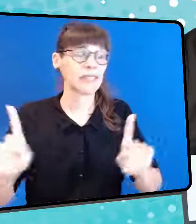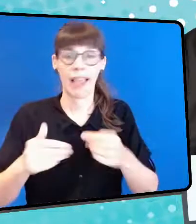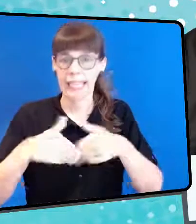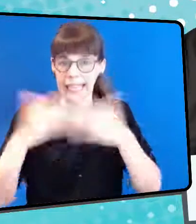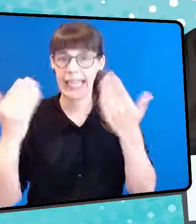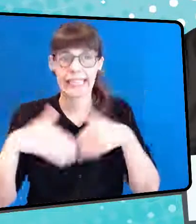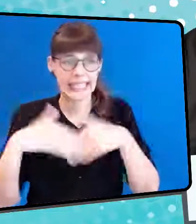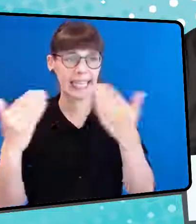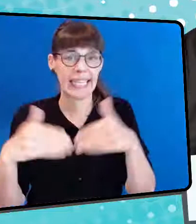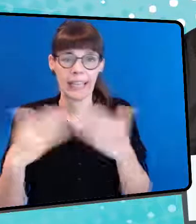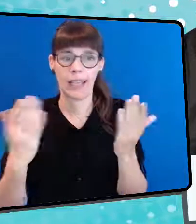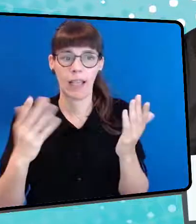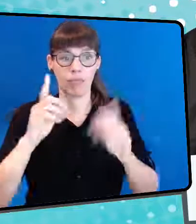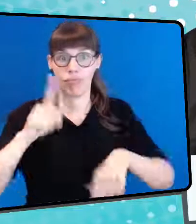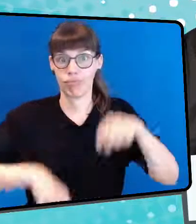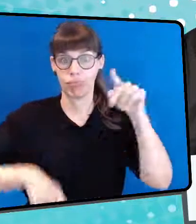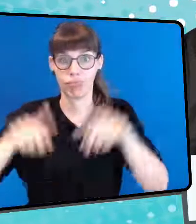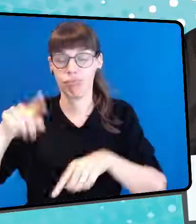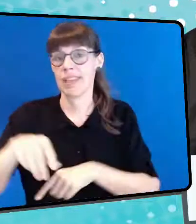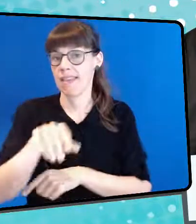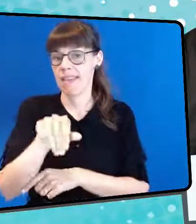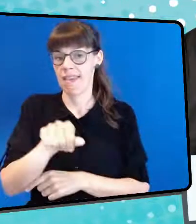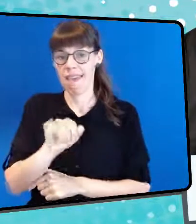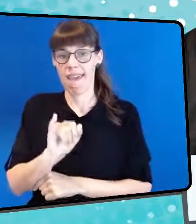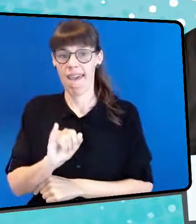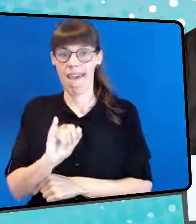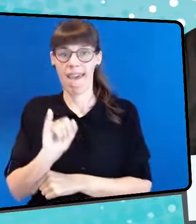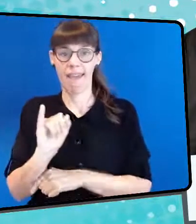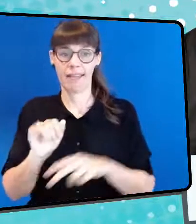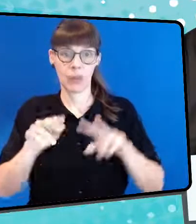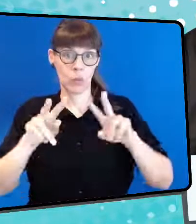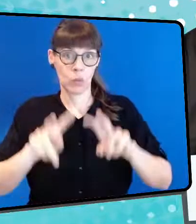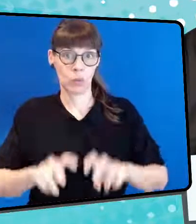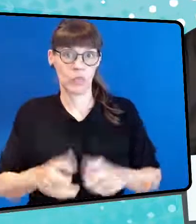And AI research is very multifaceted.